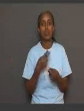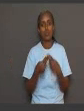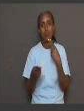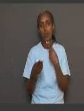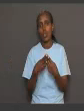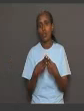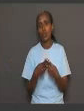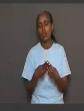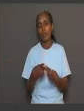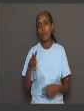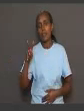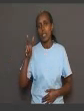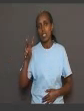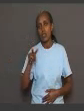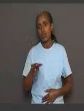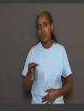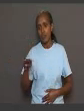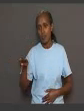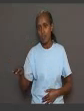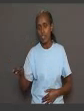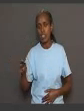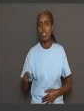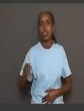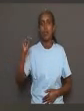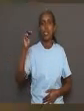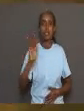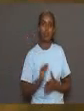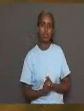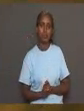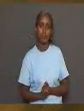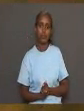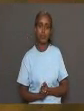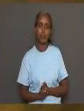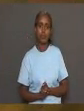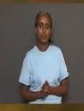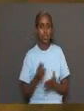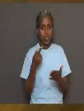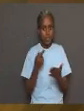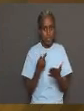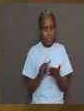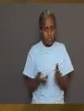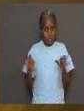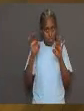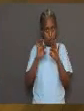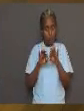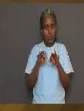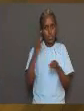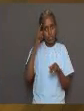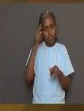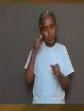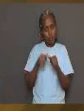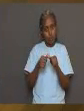product of the two vectors' magnitudes. It is important to note